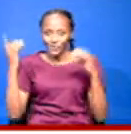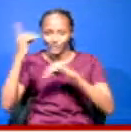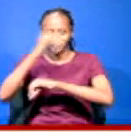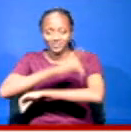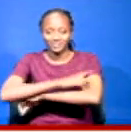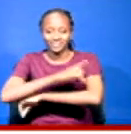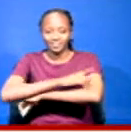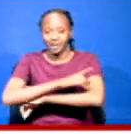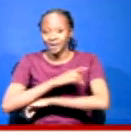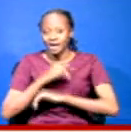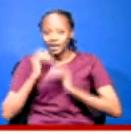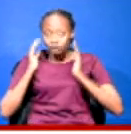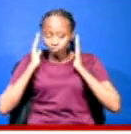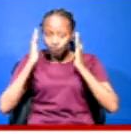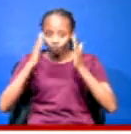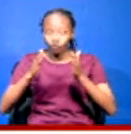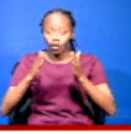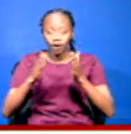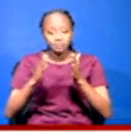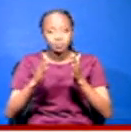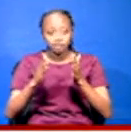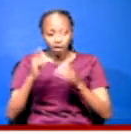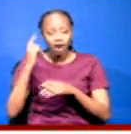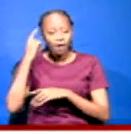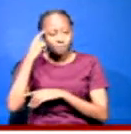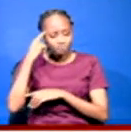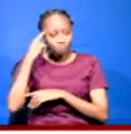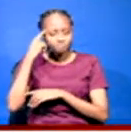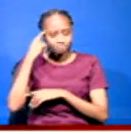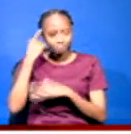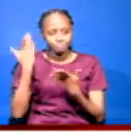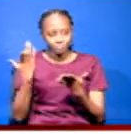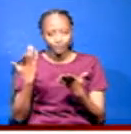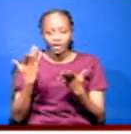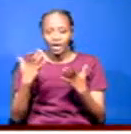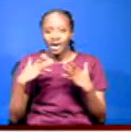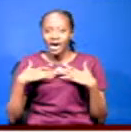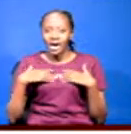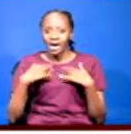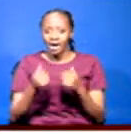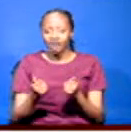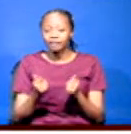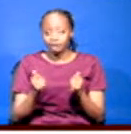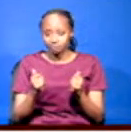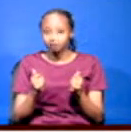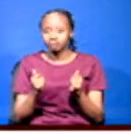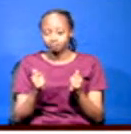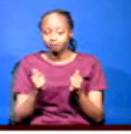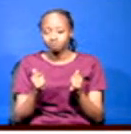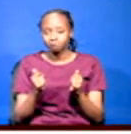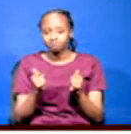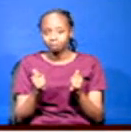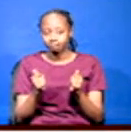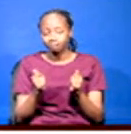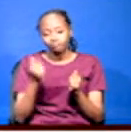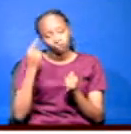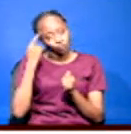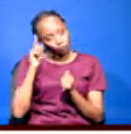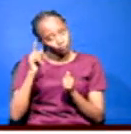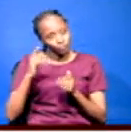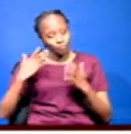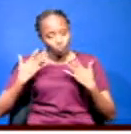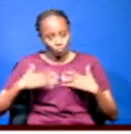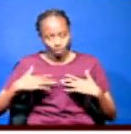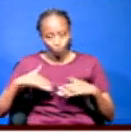as we focus our minds on the health and well-being of our people as a